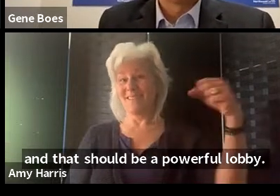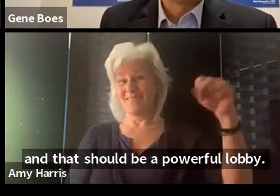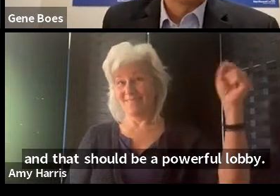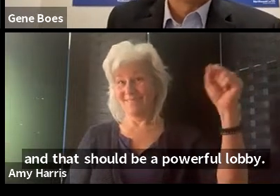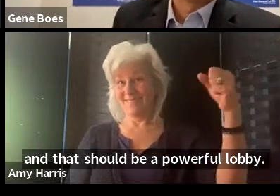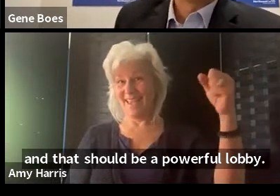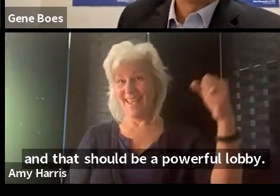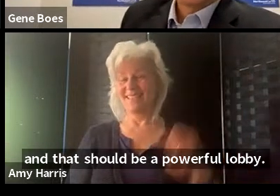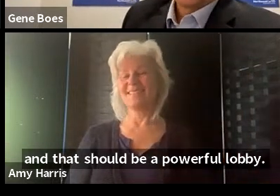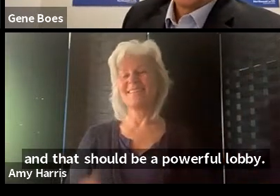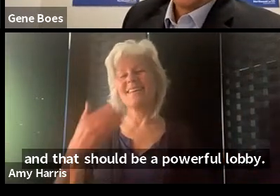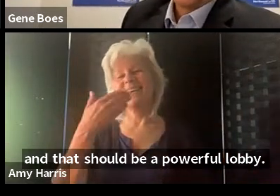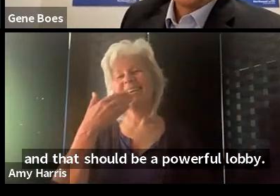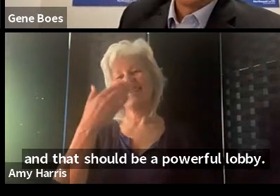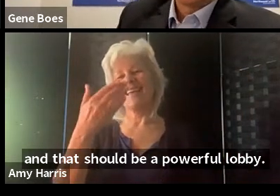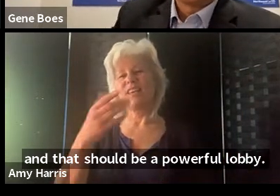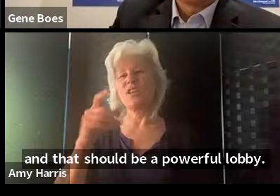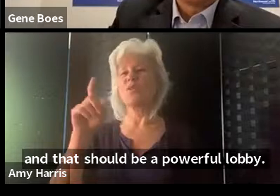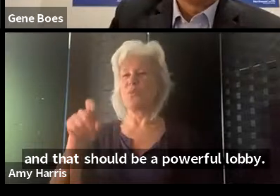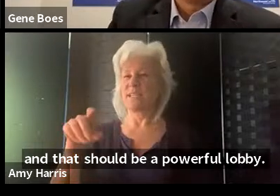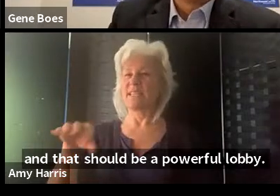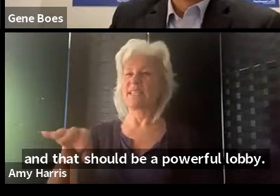Yes, thank you, Janet. We need to find